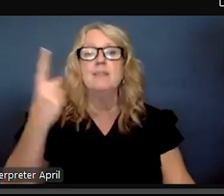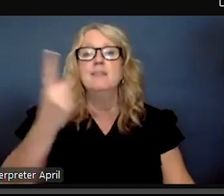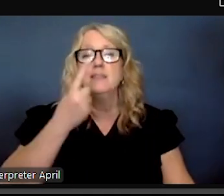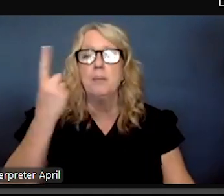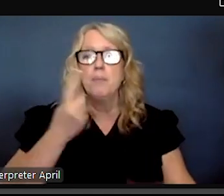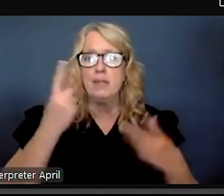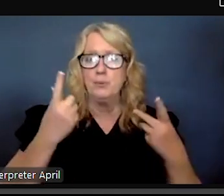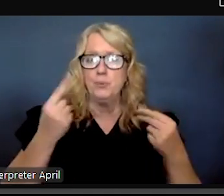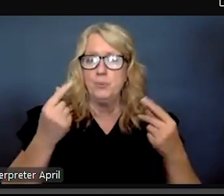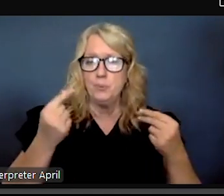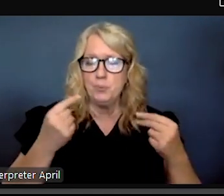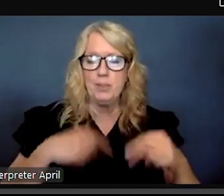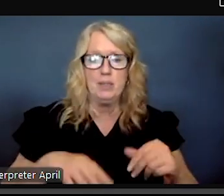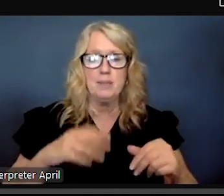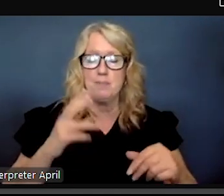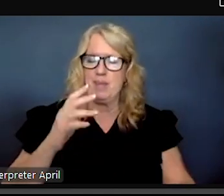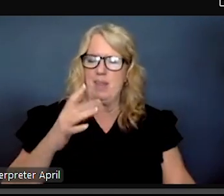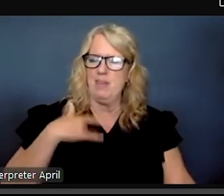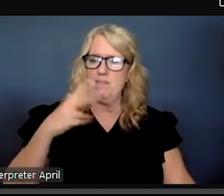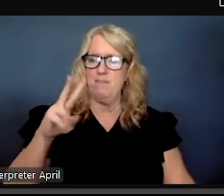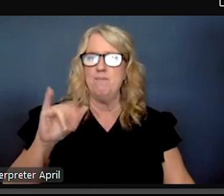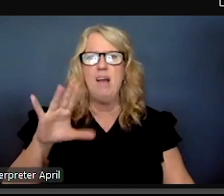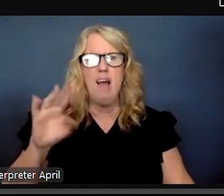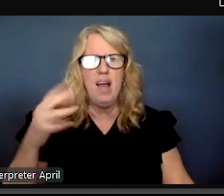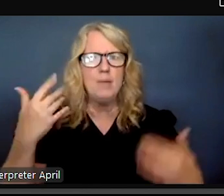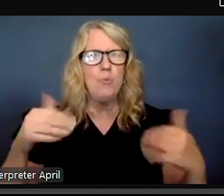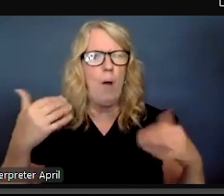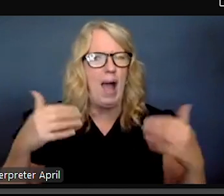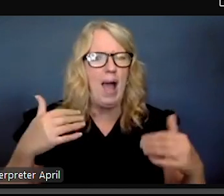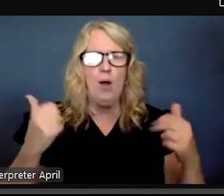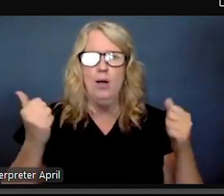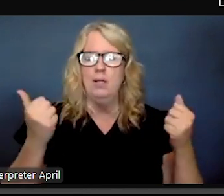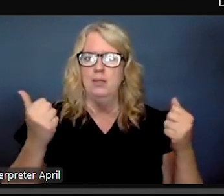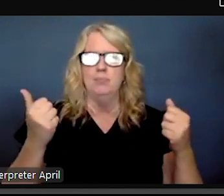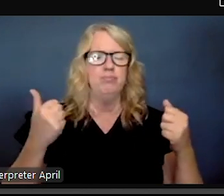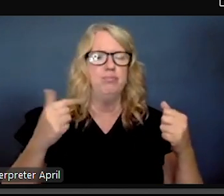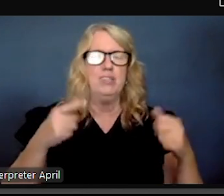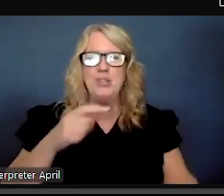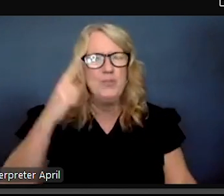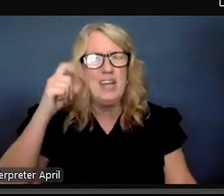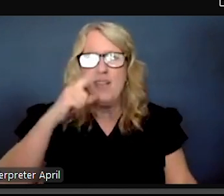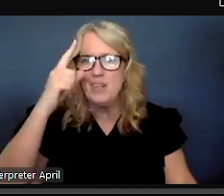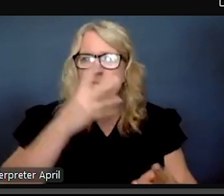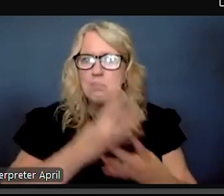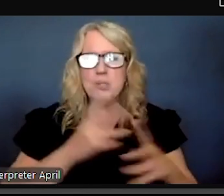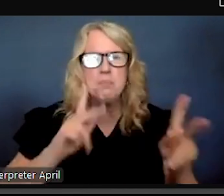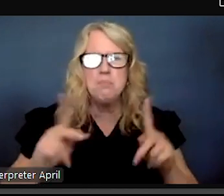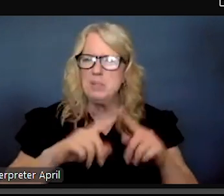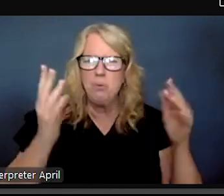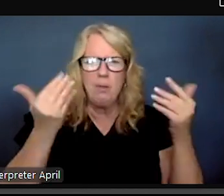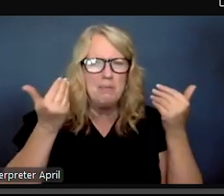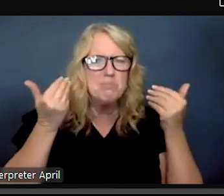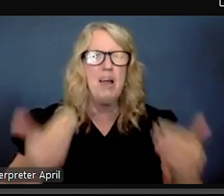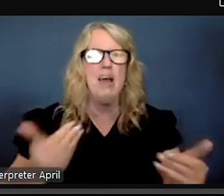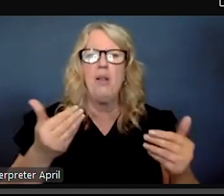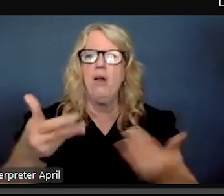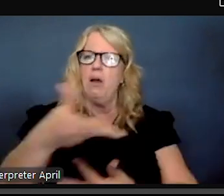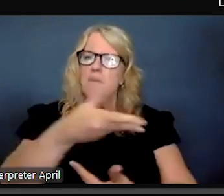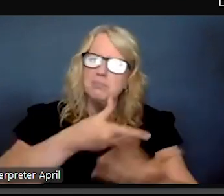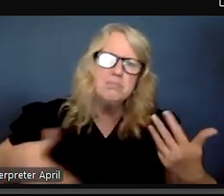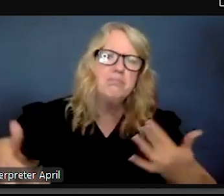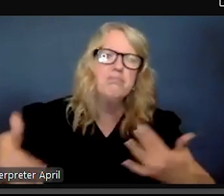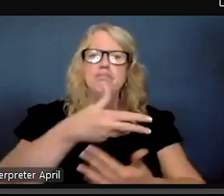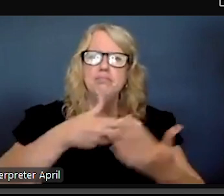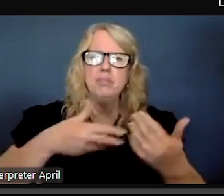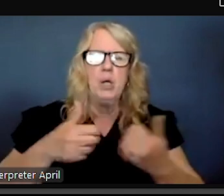do. The vibe was so high there, guys. You would not think this is a prison. Everybody got along so well between